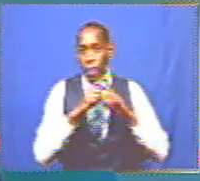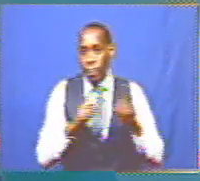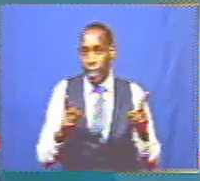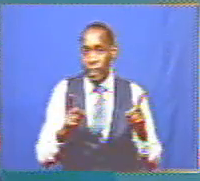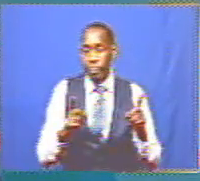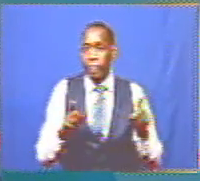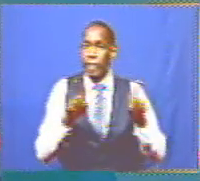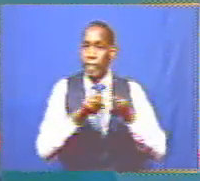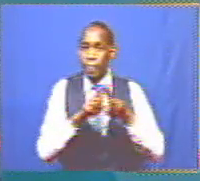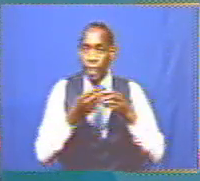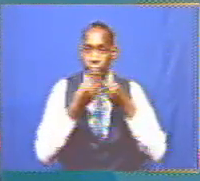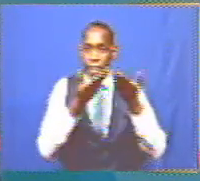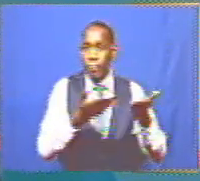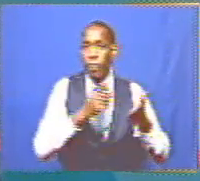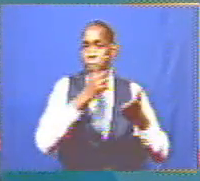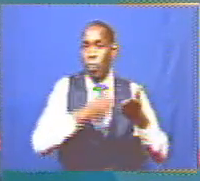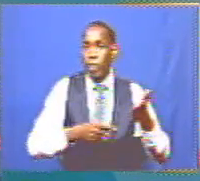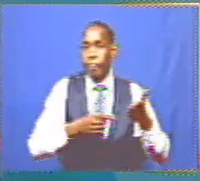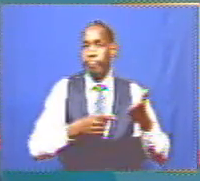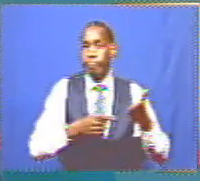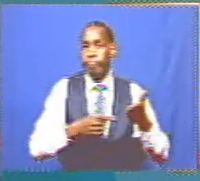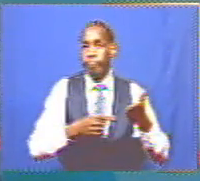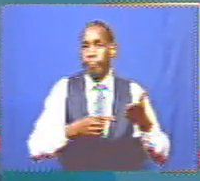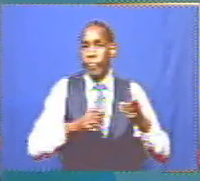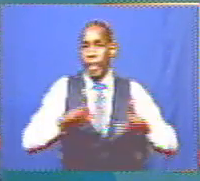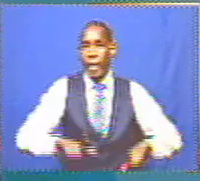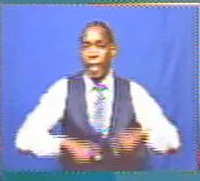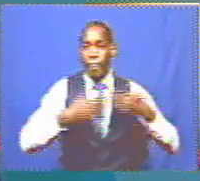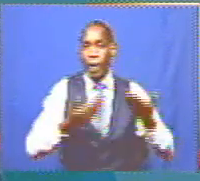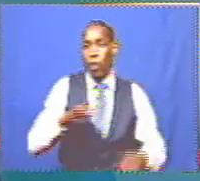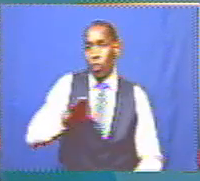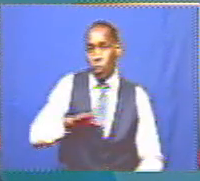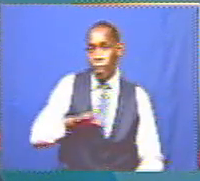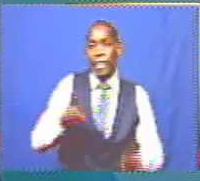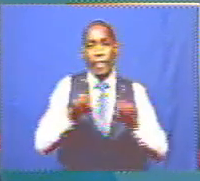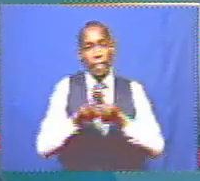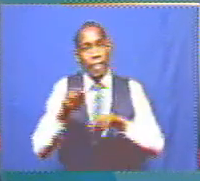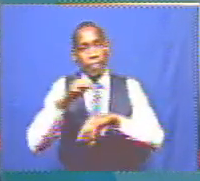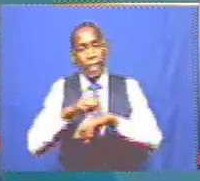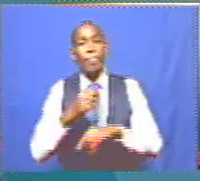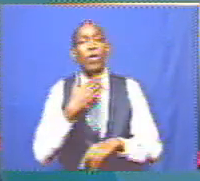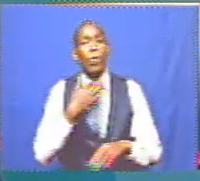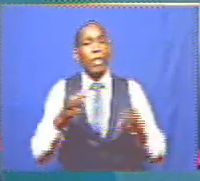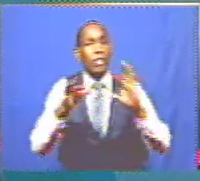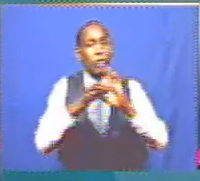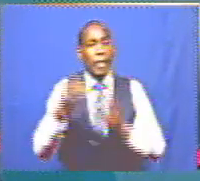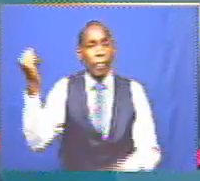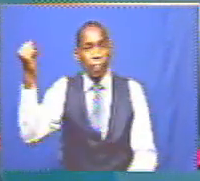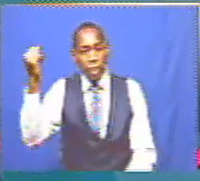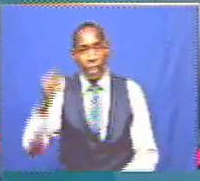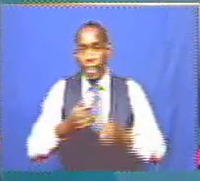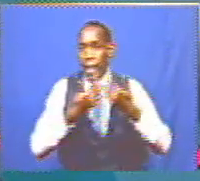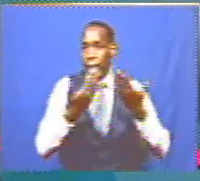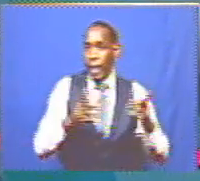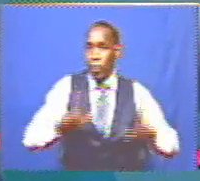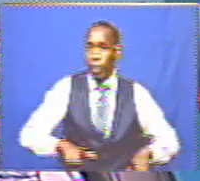just tell us what has been your journey like being a woman, and at the same time you want to venture into politics. How was the